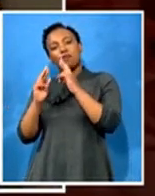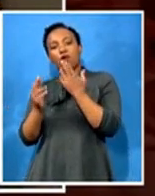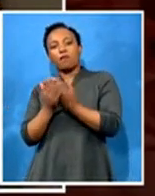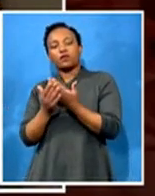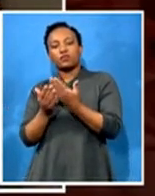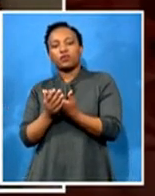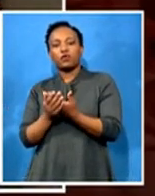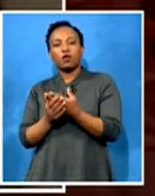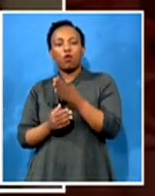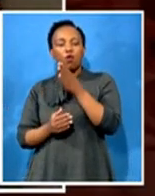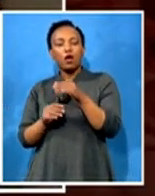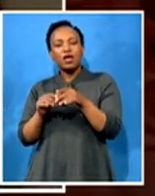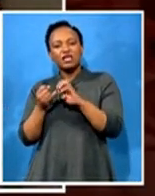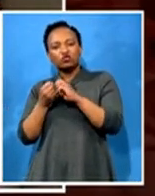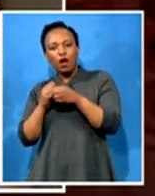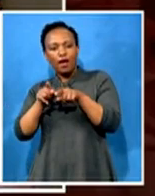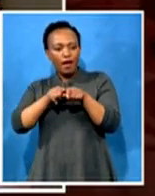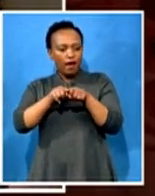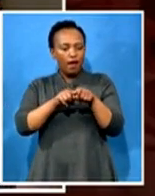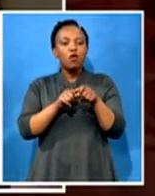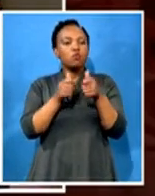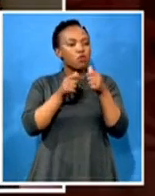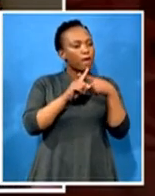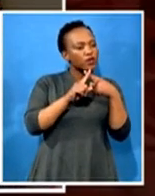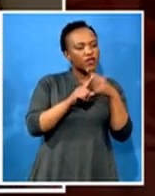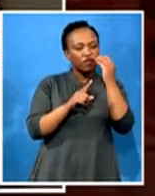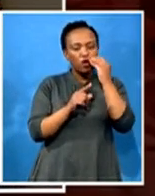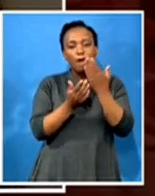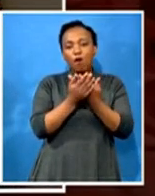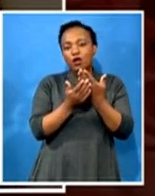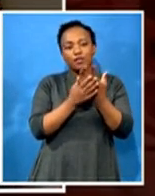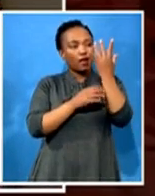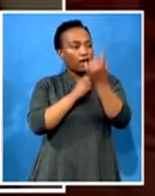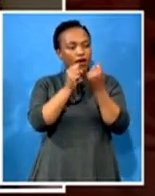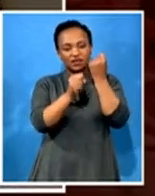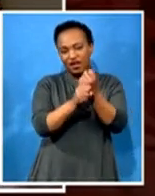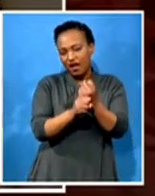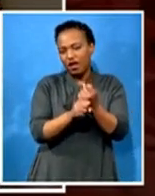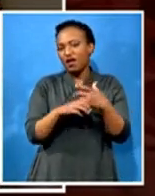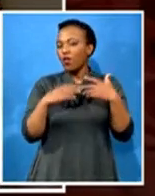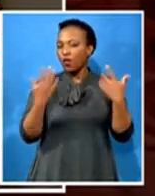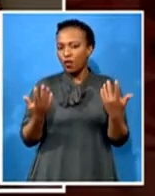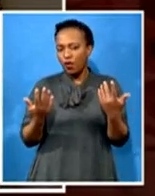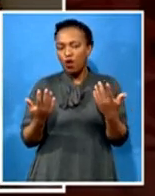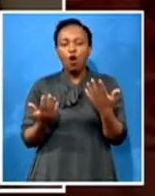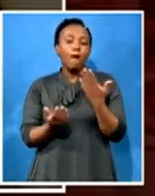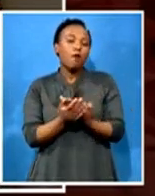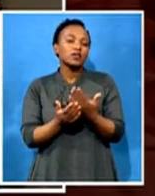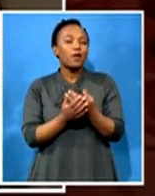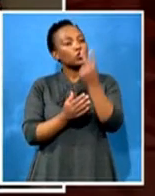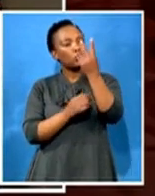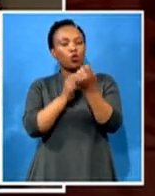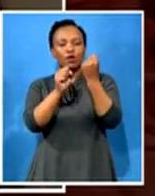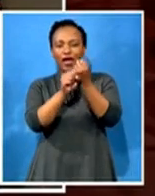news. It could be next year, but this might be it might be another 2 years. We don't know for sure. I think